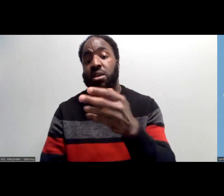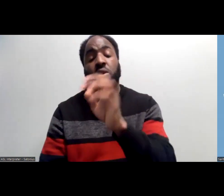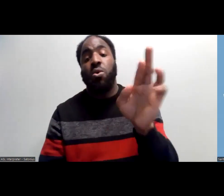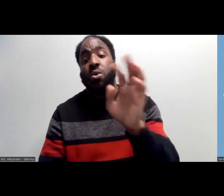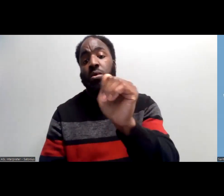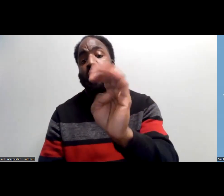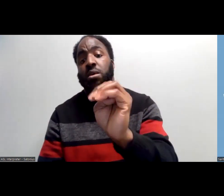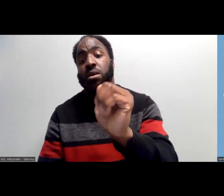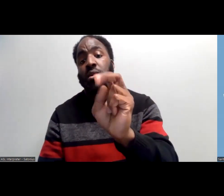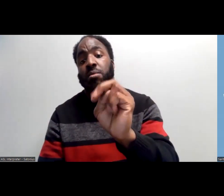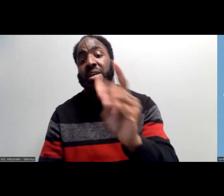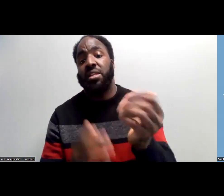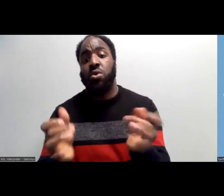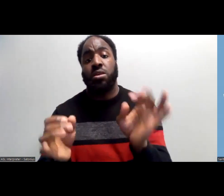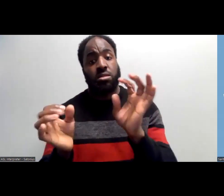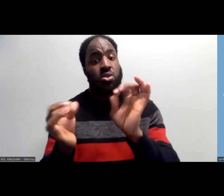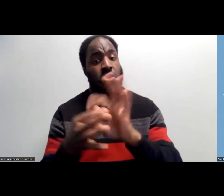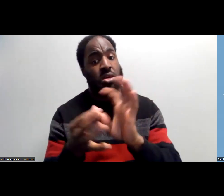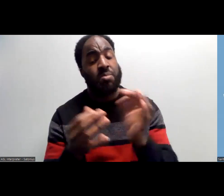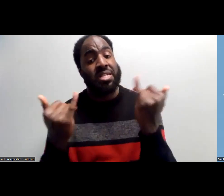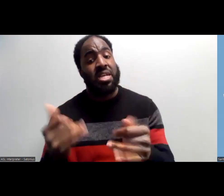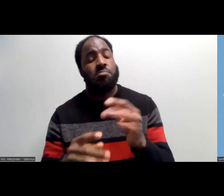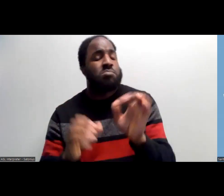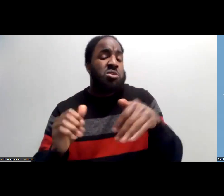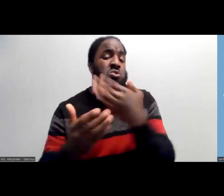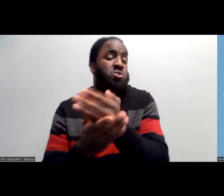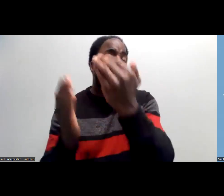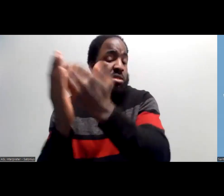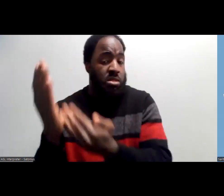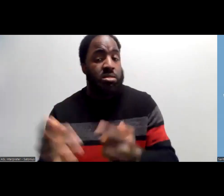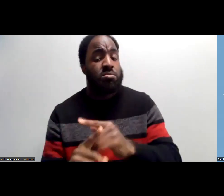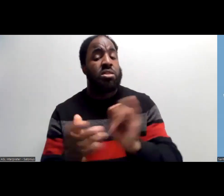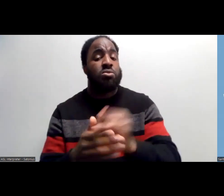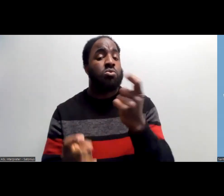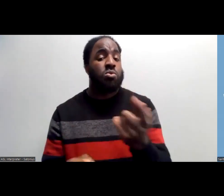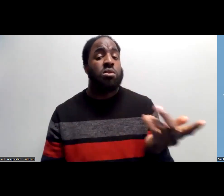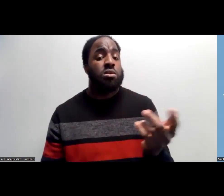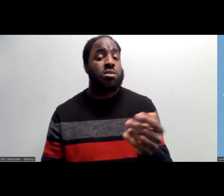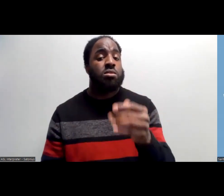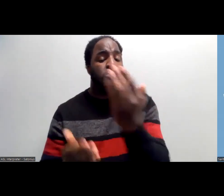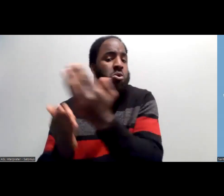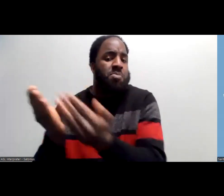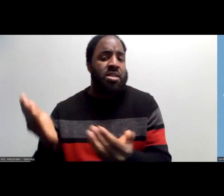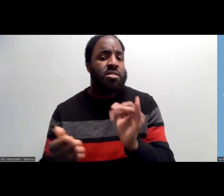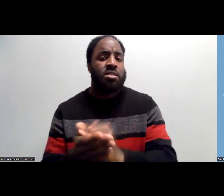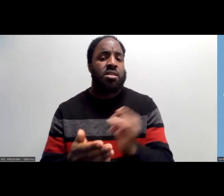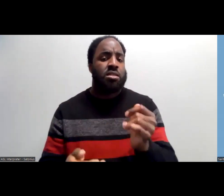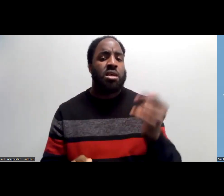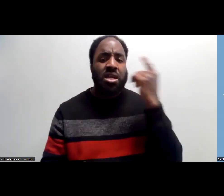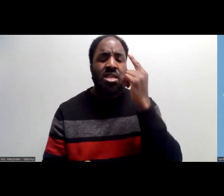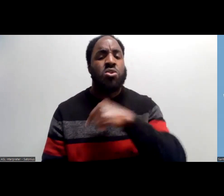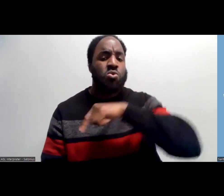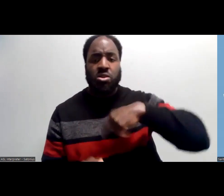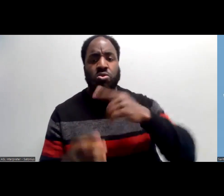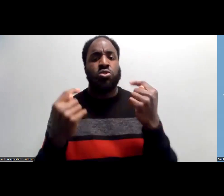Susan want to comment now, or I can, you know, can go through the list, but that was one, you know, piece that I think we were trying